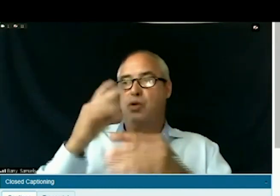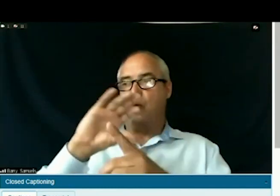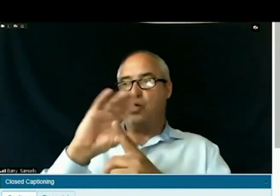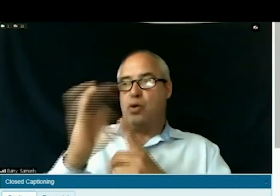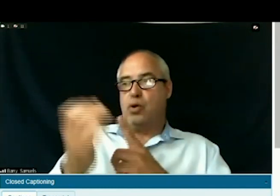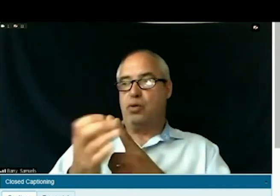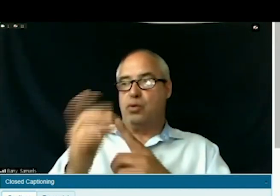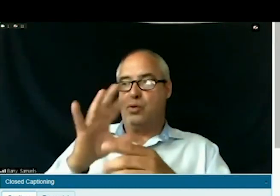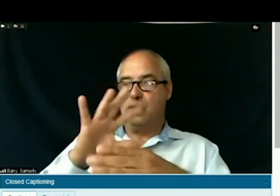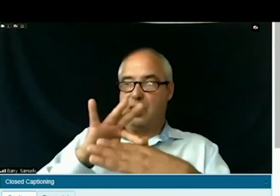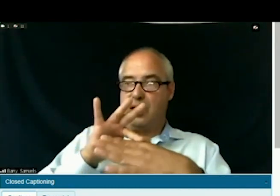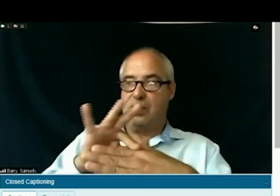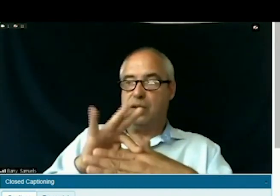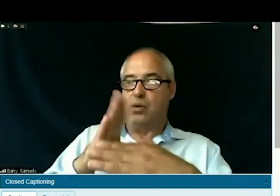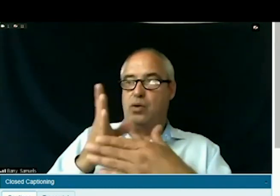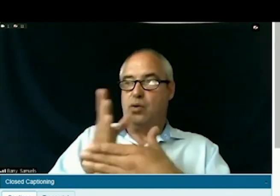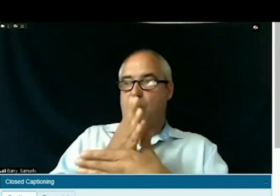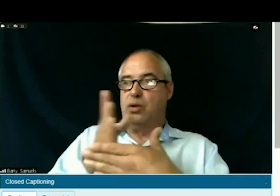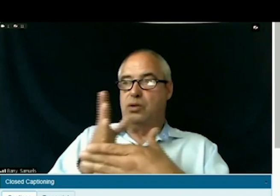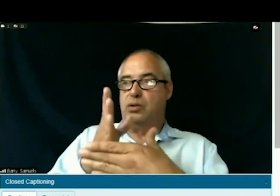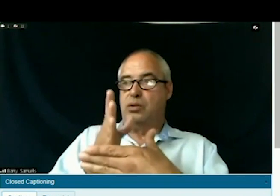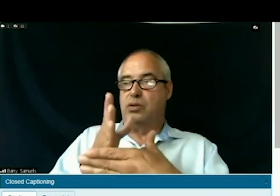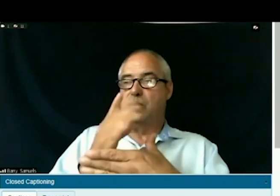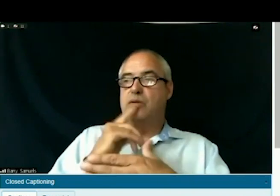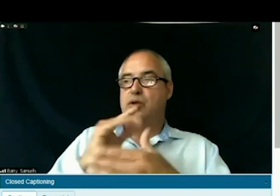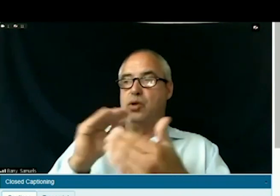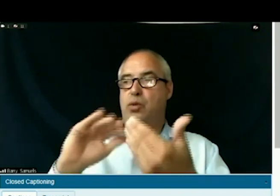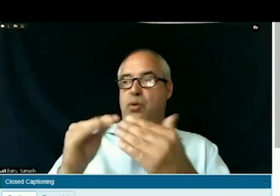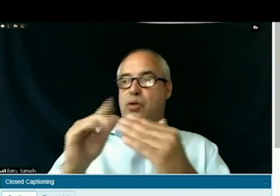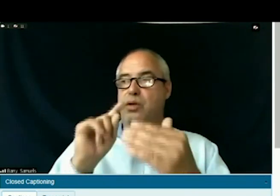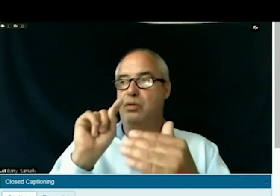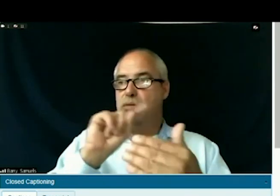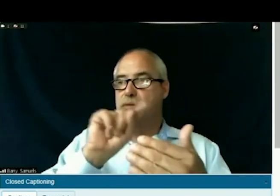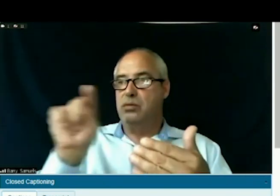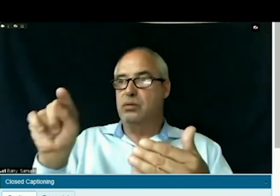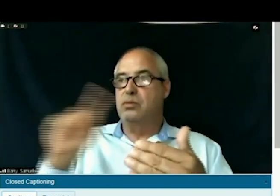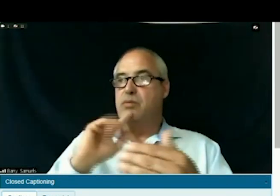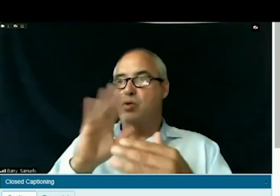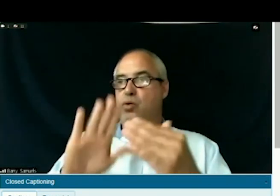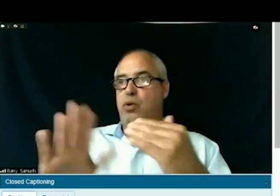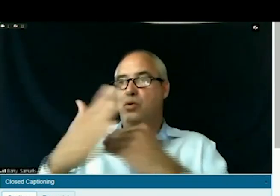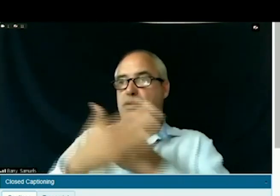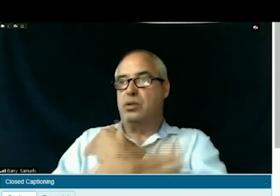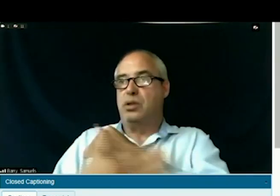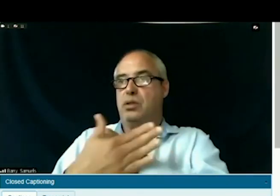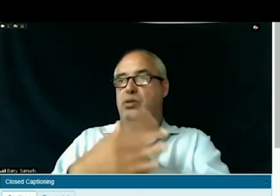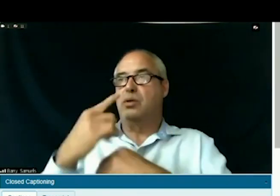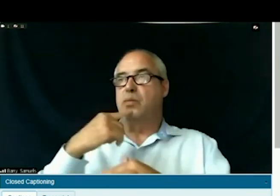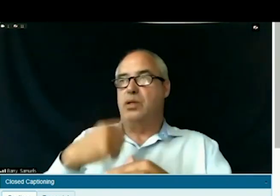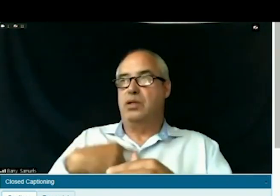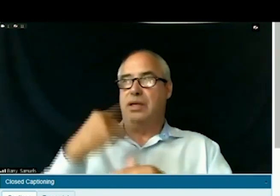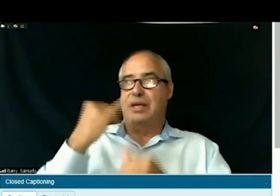which they live across the country. And lastly, looking at the socioeconomic and political and demographic